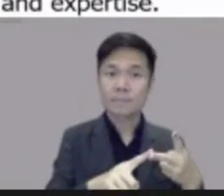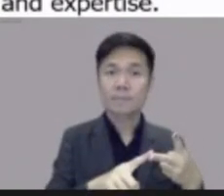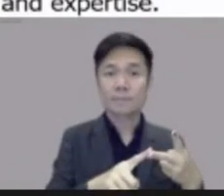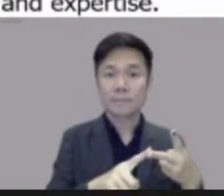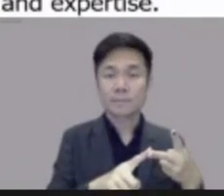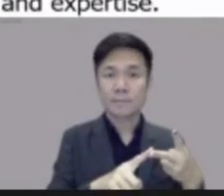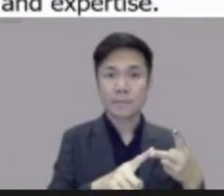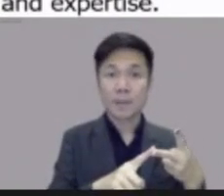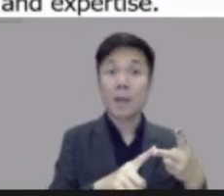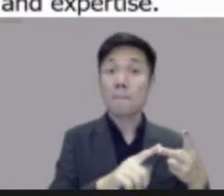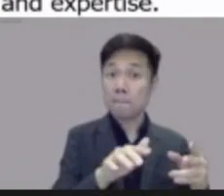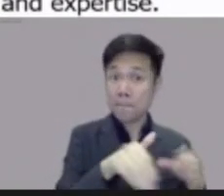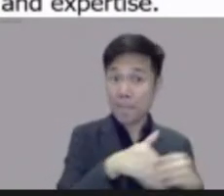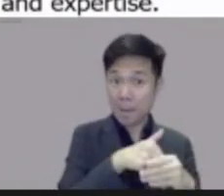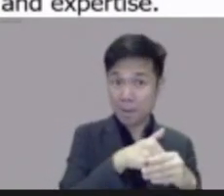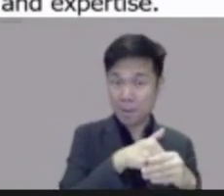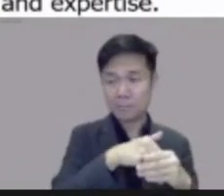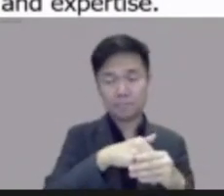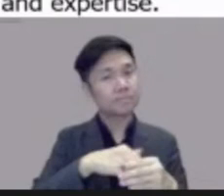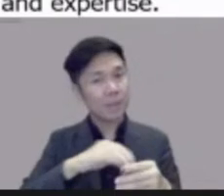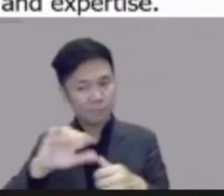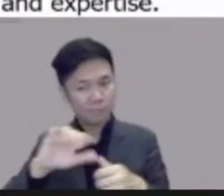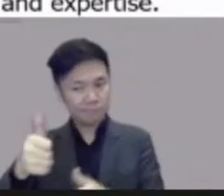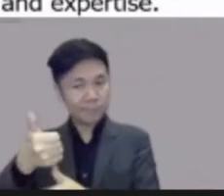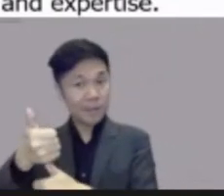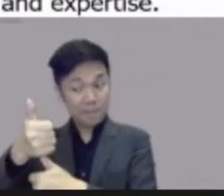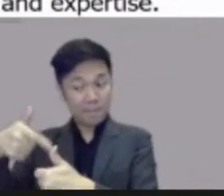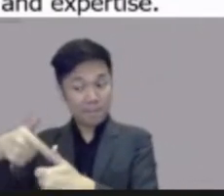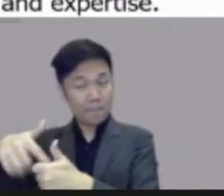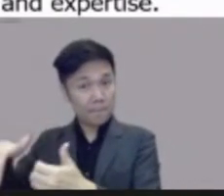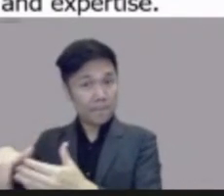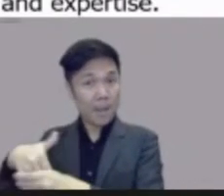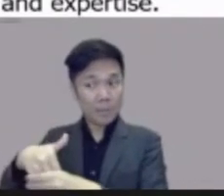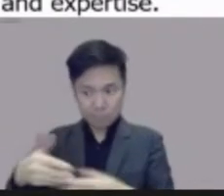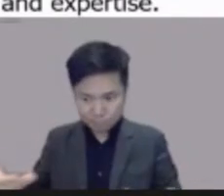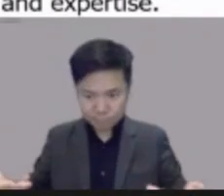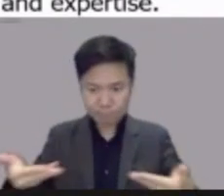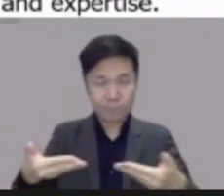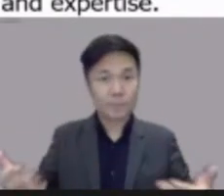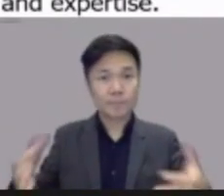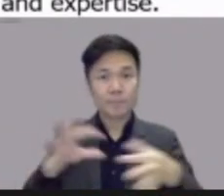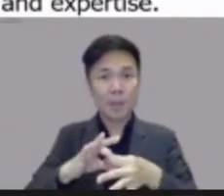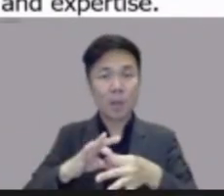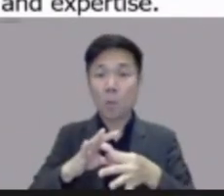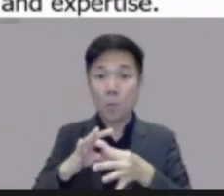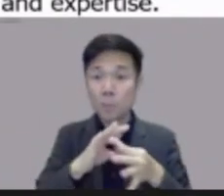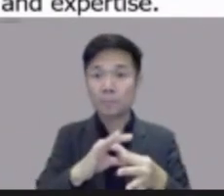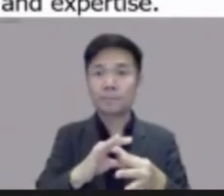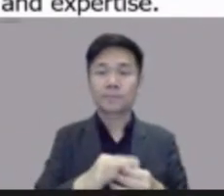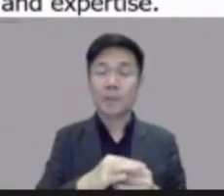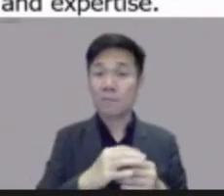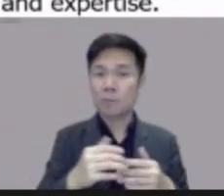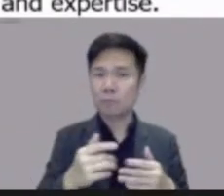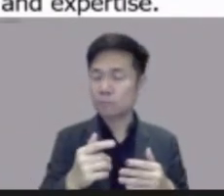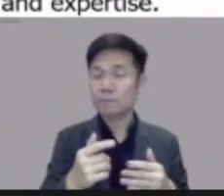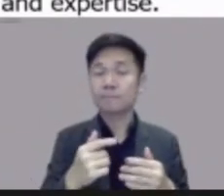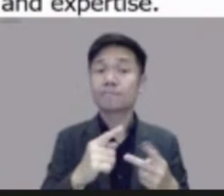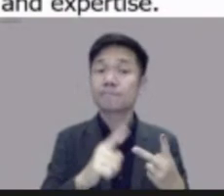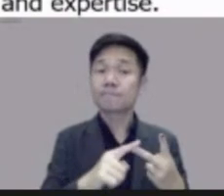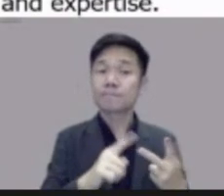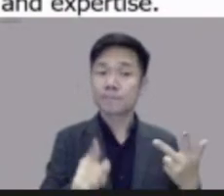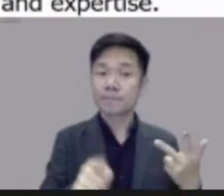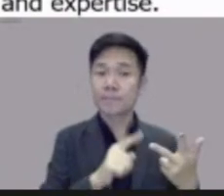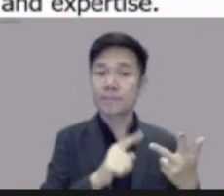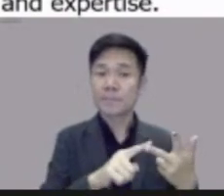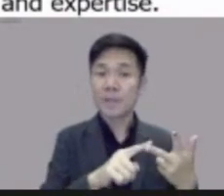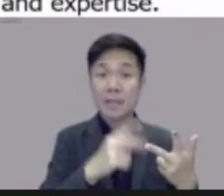to recognize the leadership of the potential may take note of the current mandates of the Secretariat and